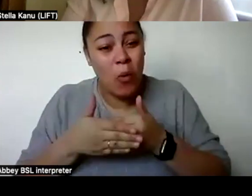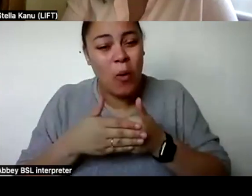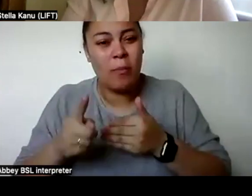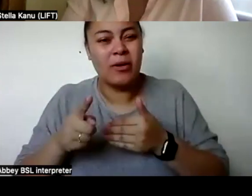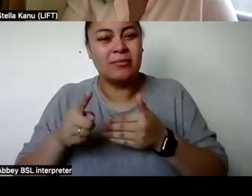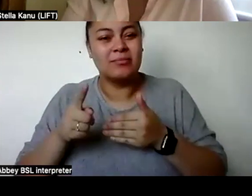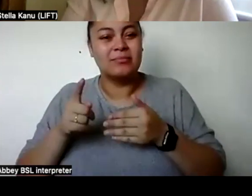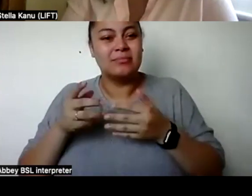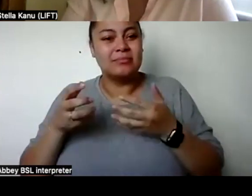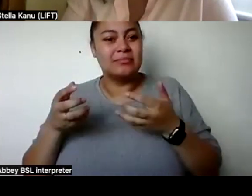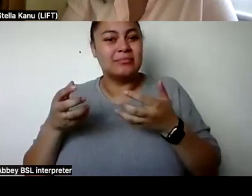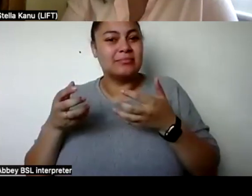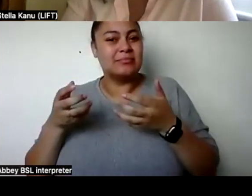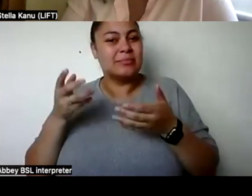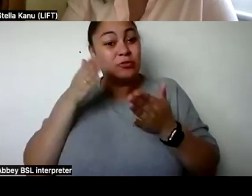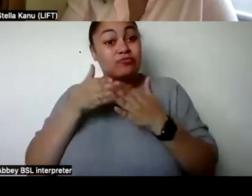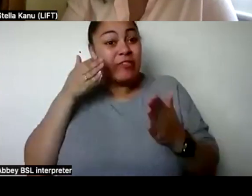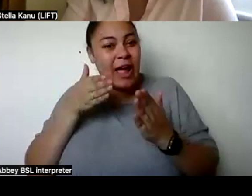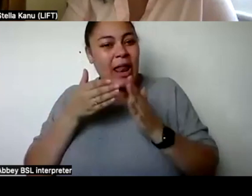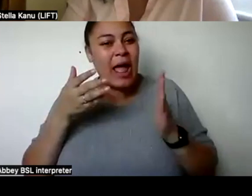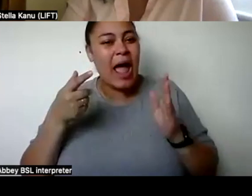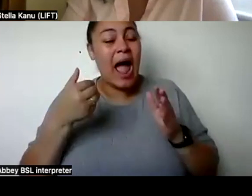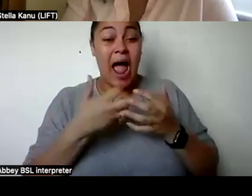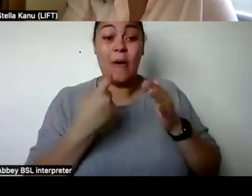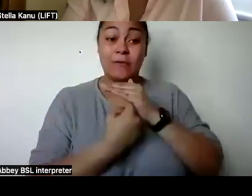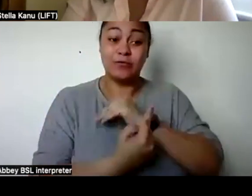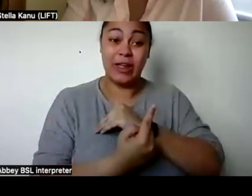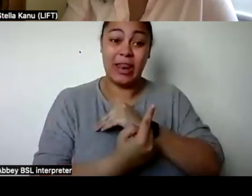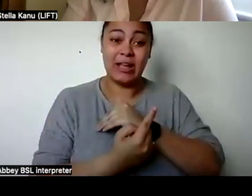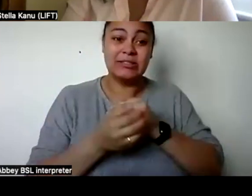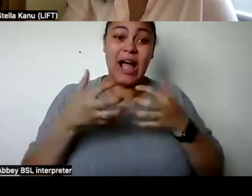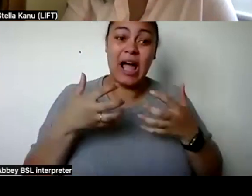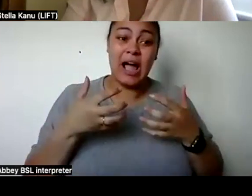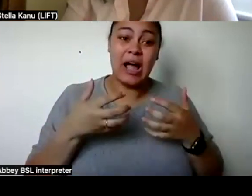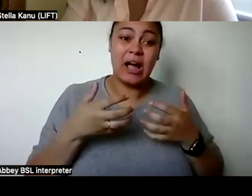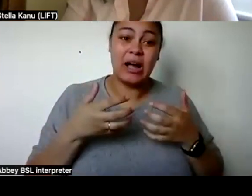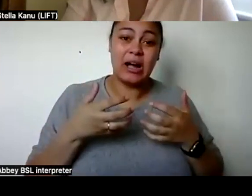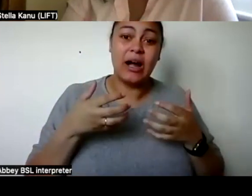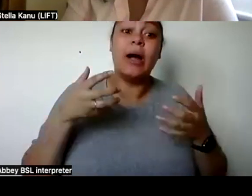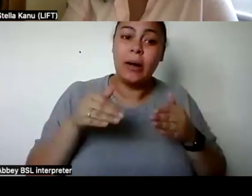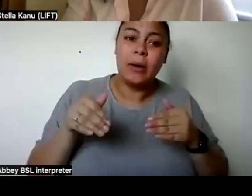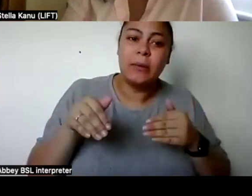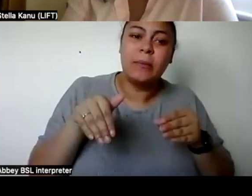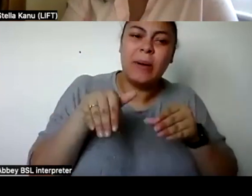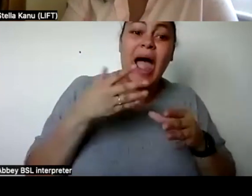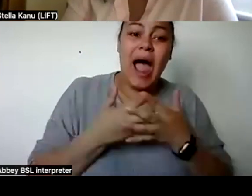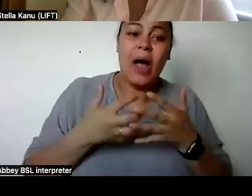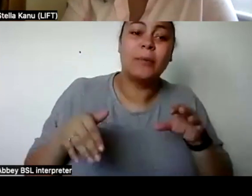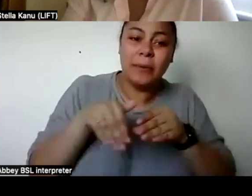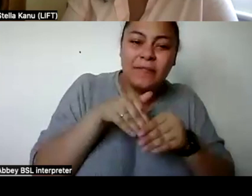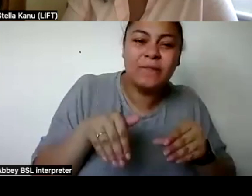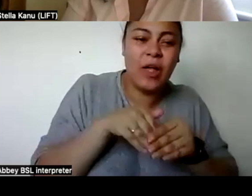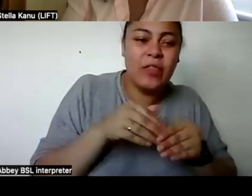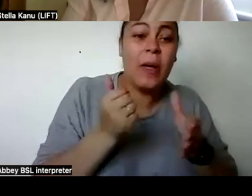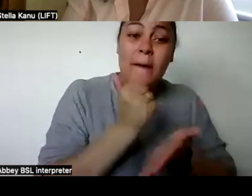influence. And to recognise that if we could give freelancers a chance to be part of the whole organisation part-time, that